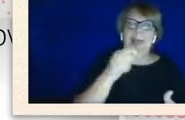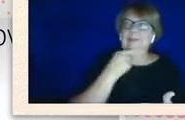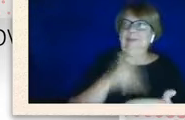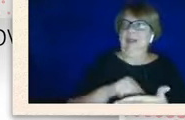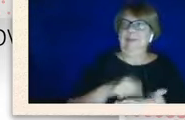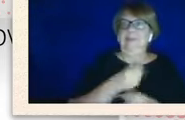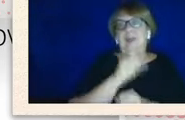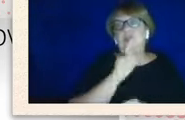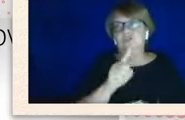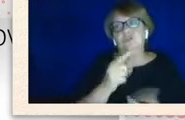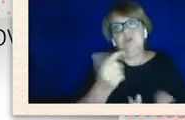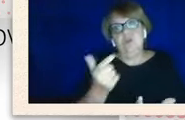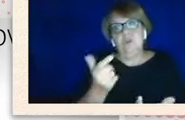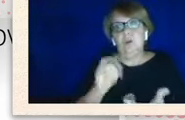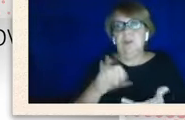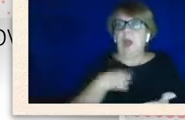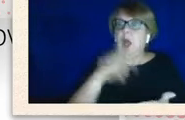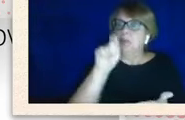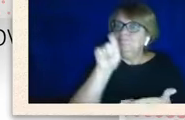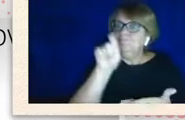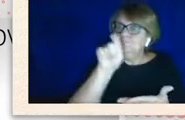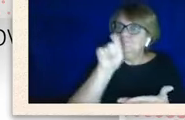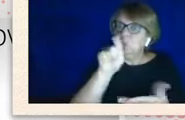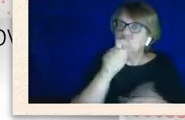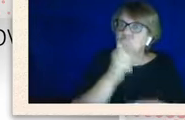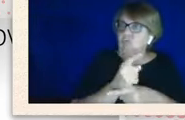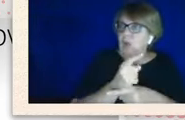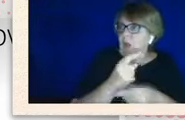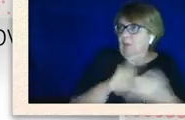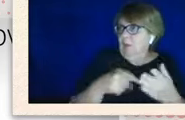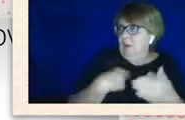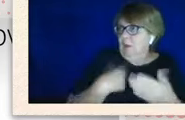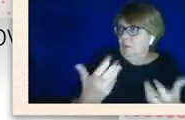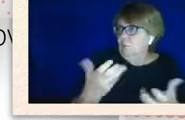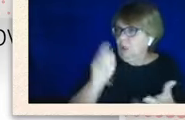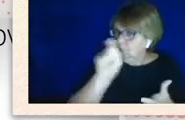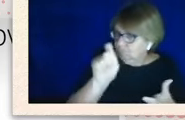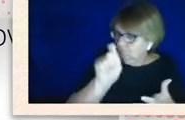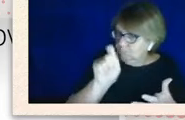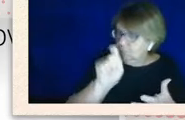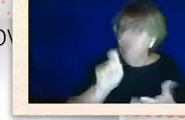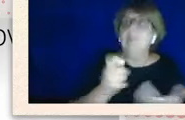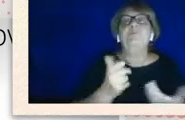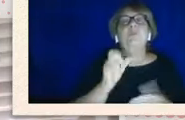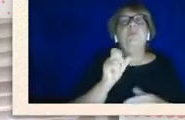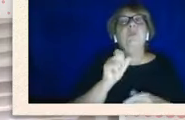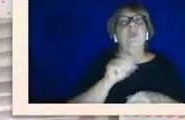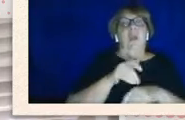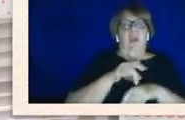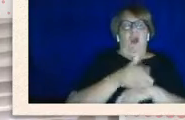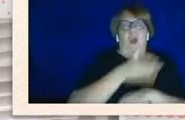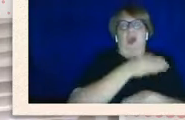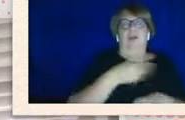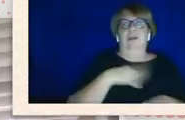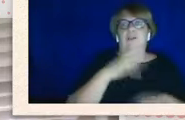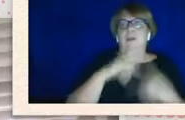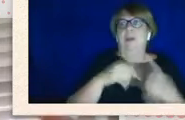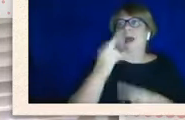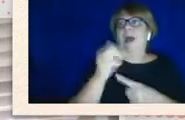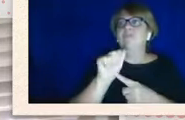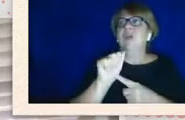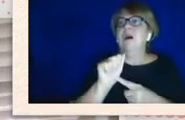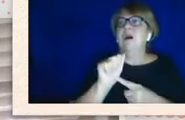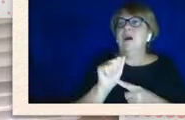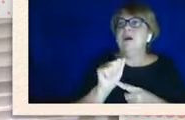I'm filling out the circle I want to fill out, right? And earlier I was talking about how HAVA requires a private